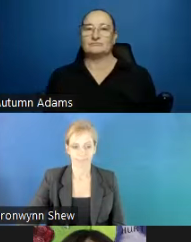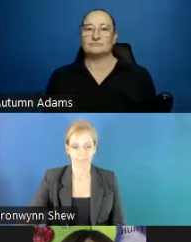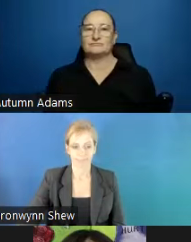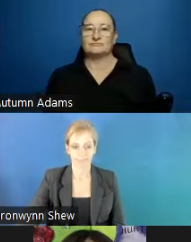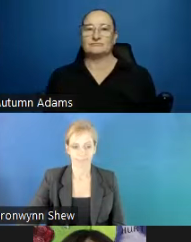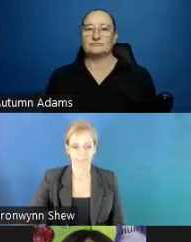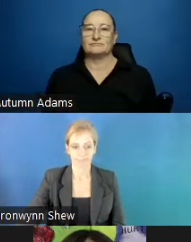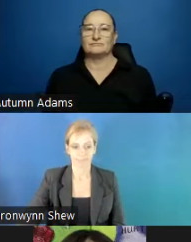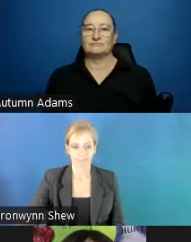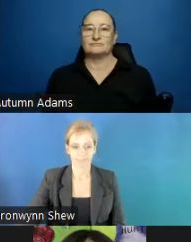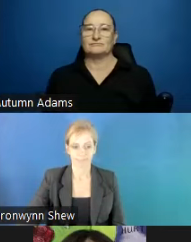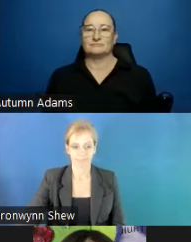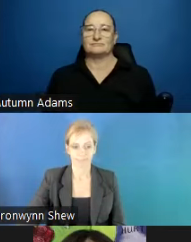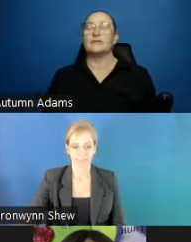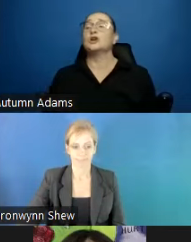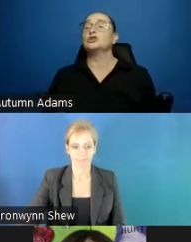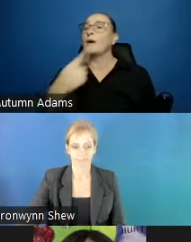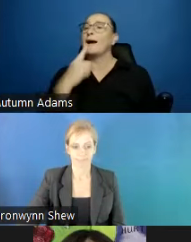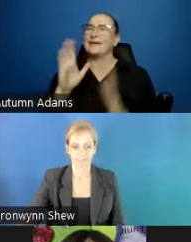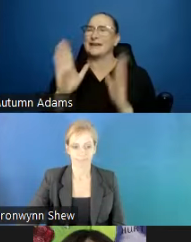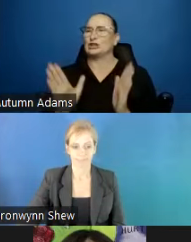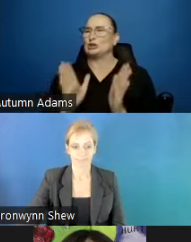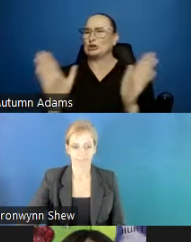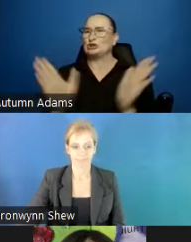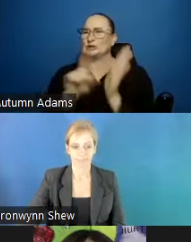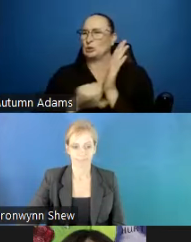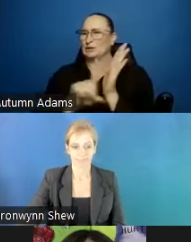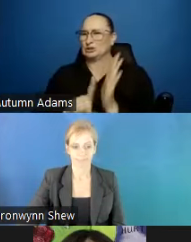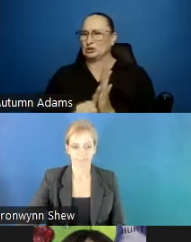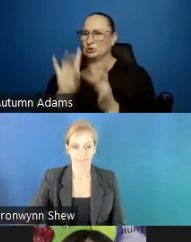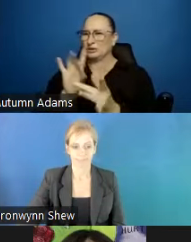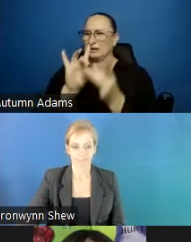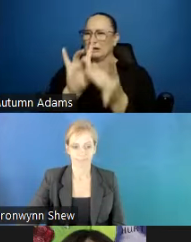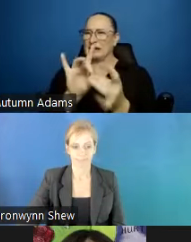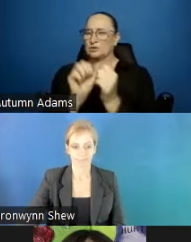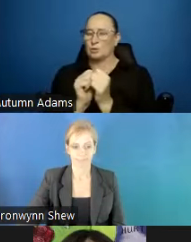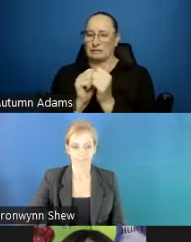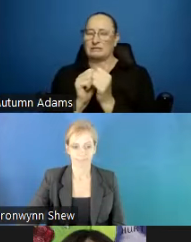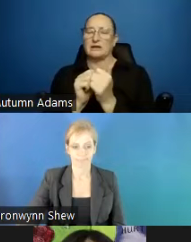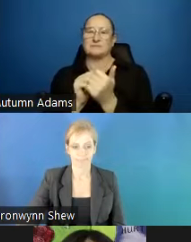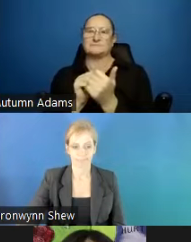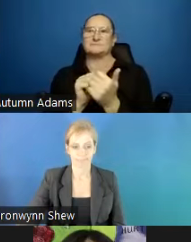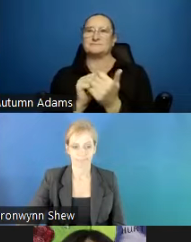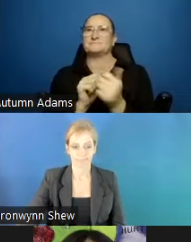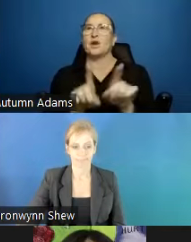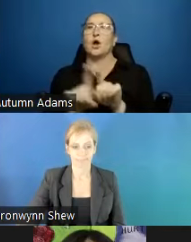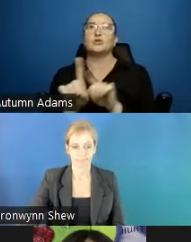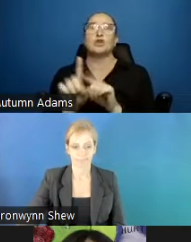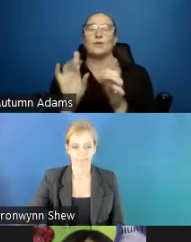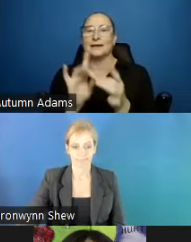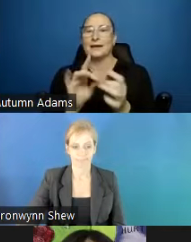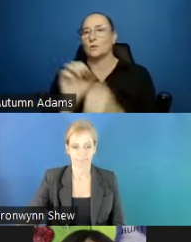with Sorensen, the company Sorensen. There's also interpreting companies that are nationwide.